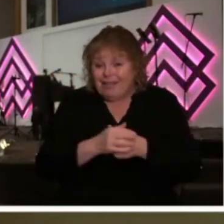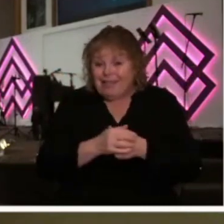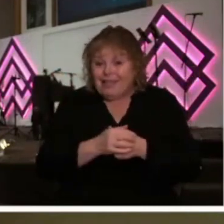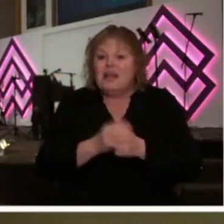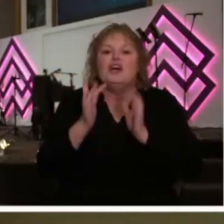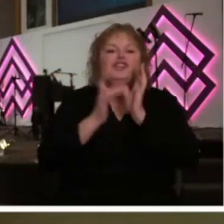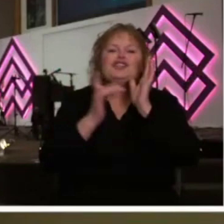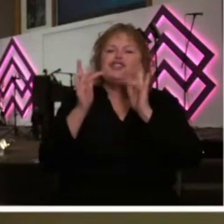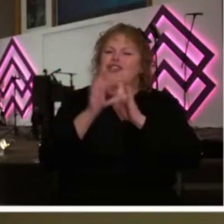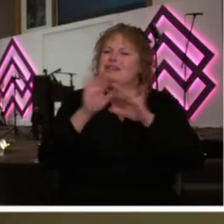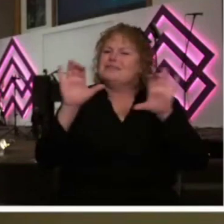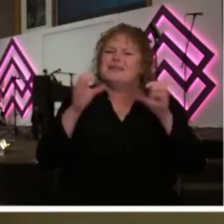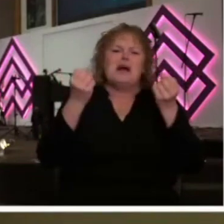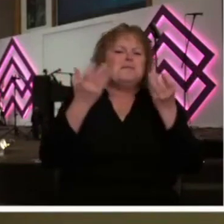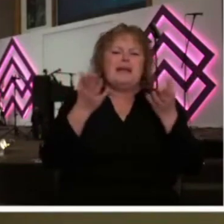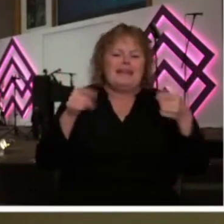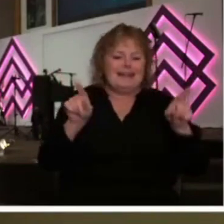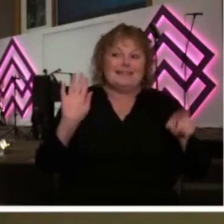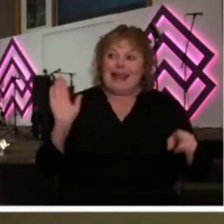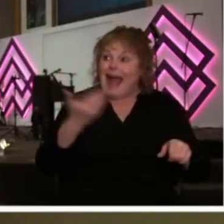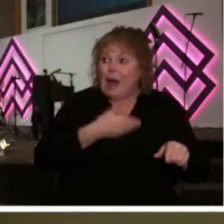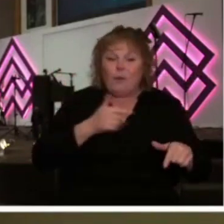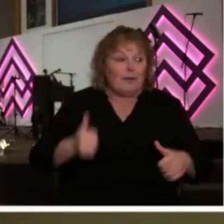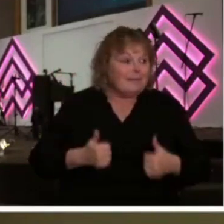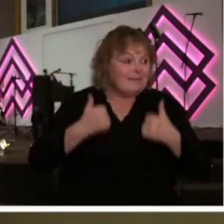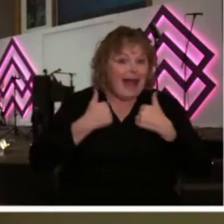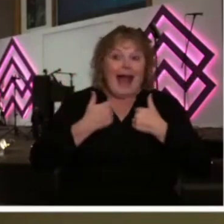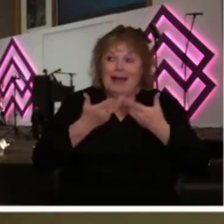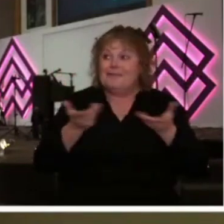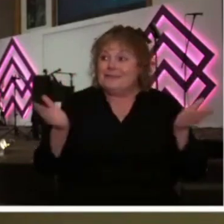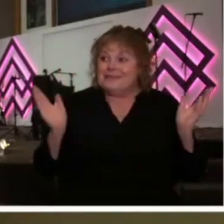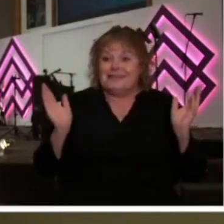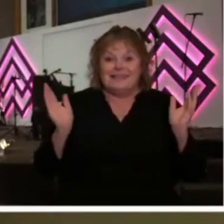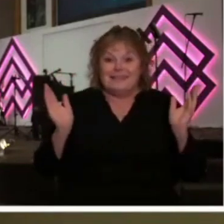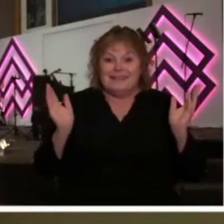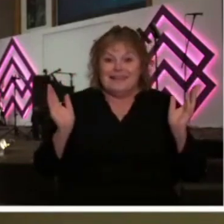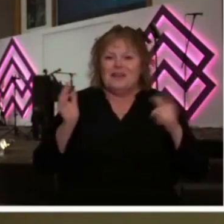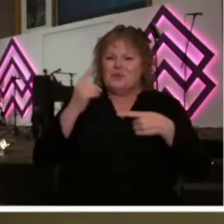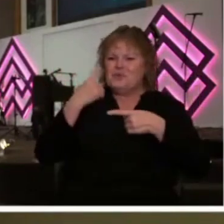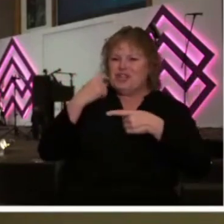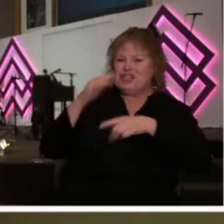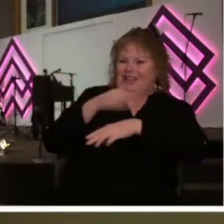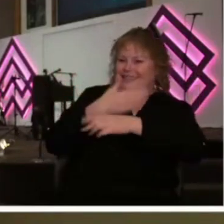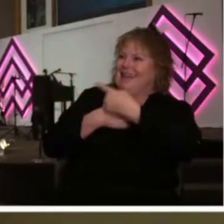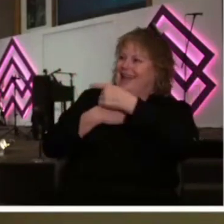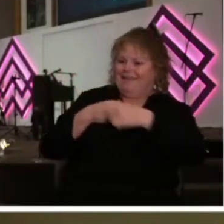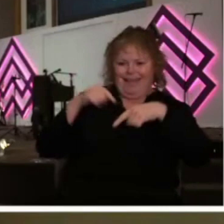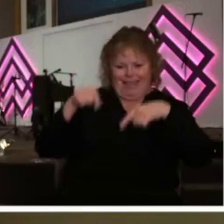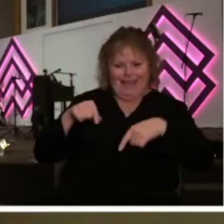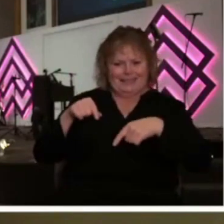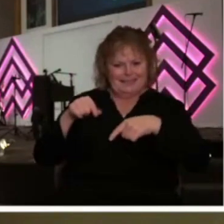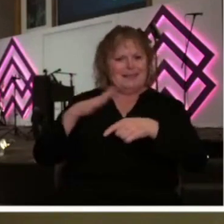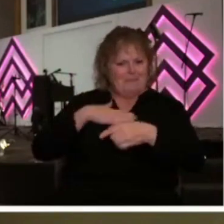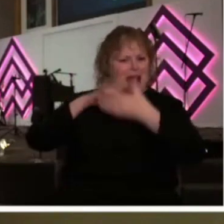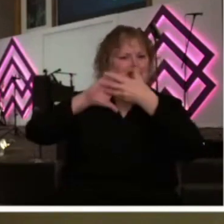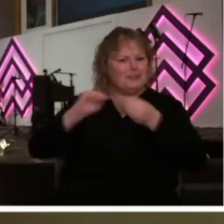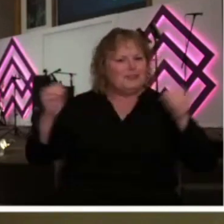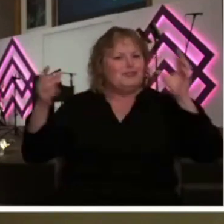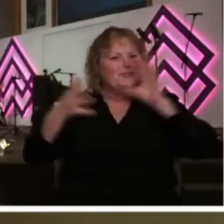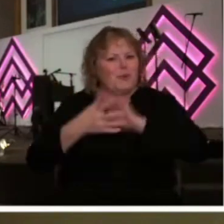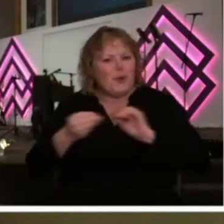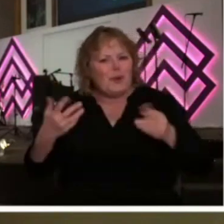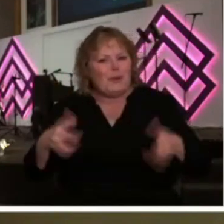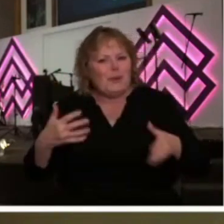He has done some great things in our lives by which we were allowed to sing that song, This Is My Story. And there was something about